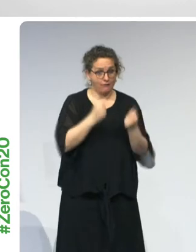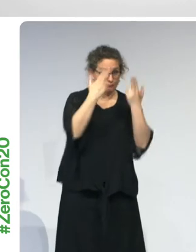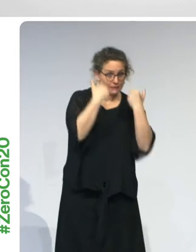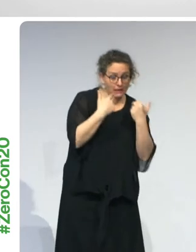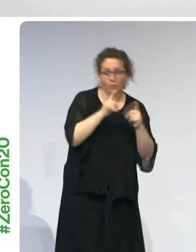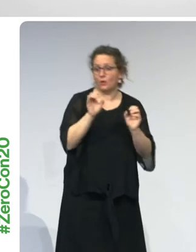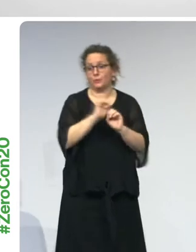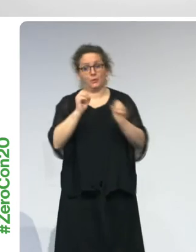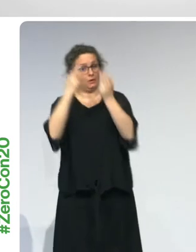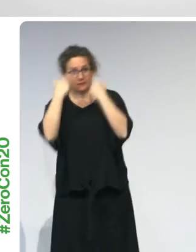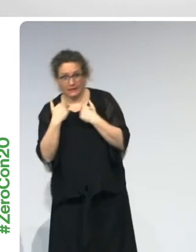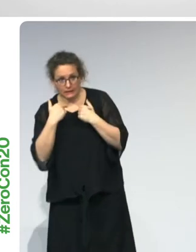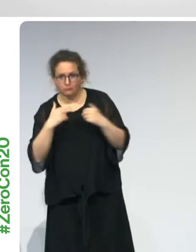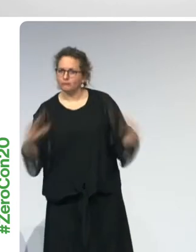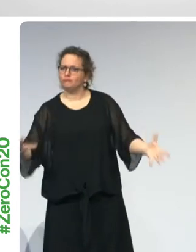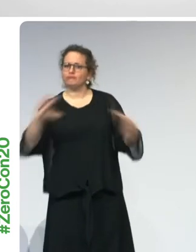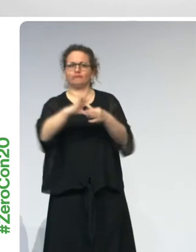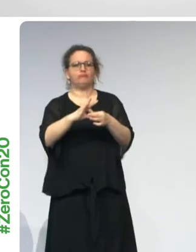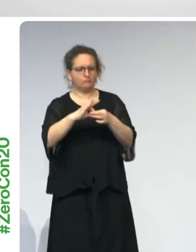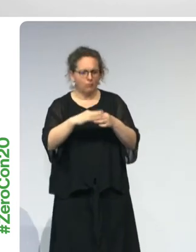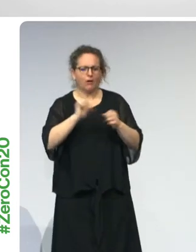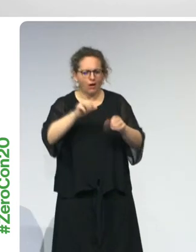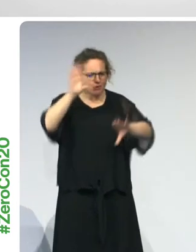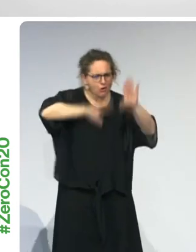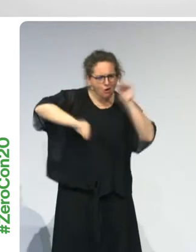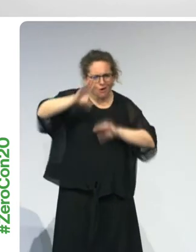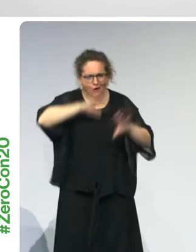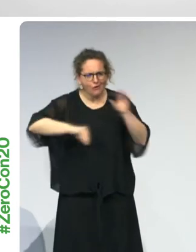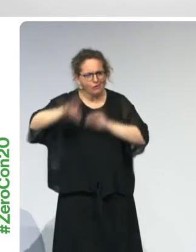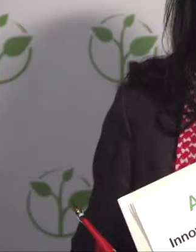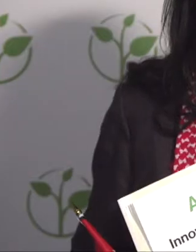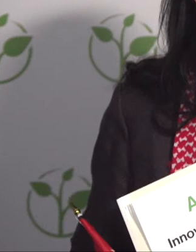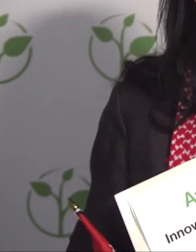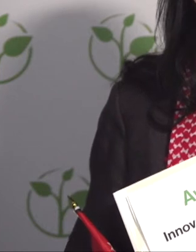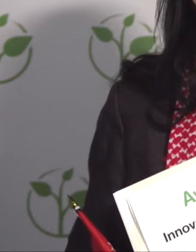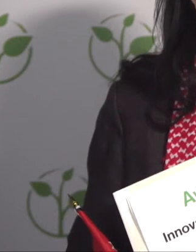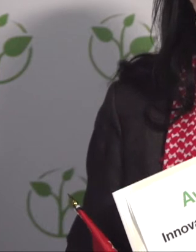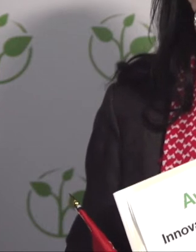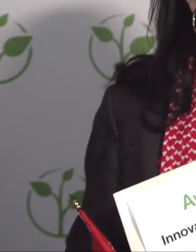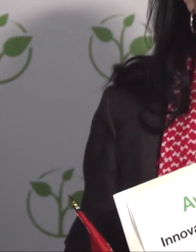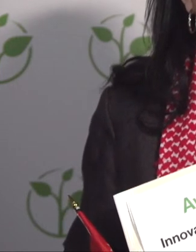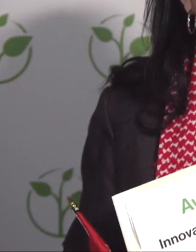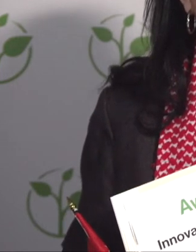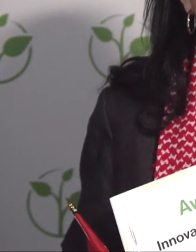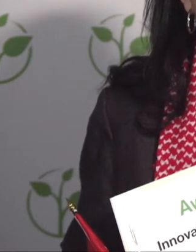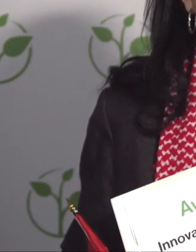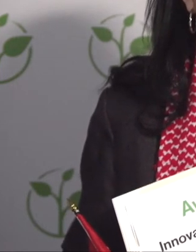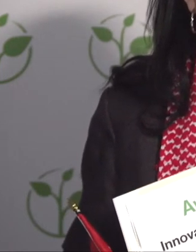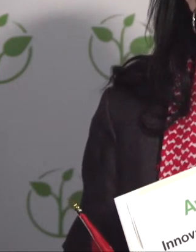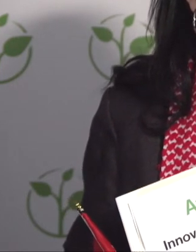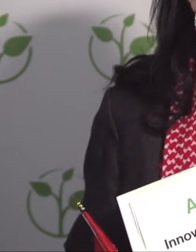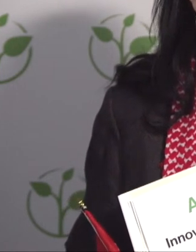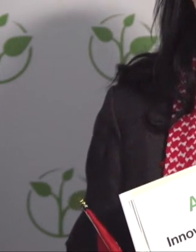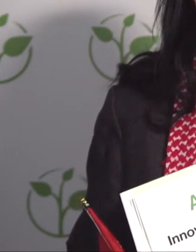different religions learn together from infancy to age 16. We are so proud to be one of the winners of the